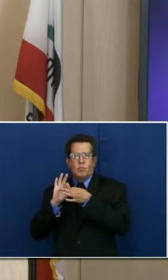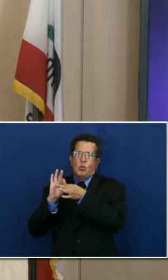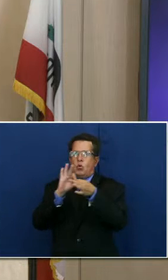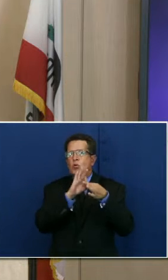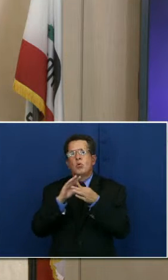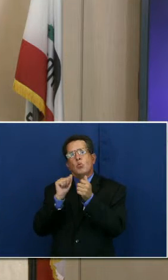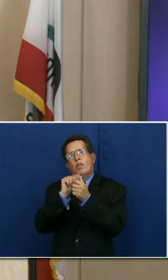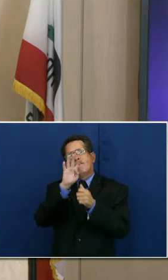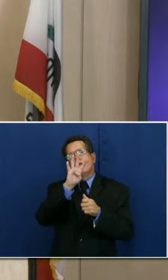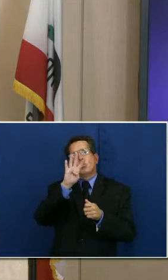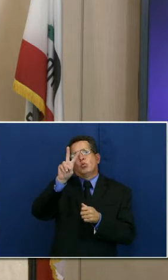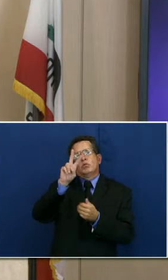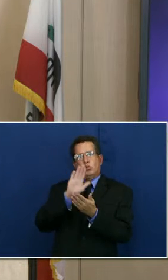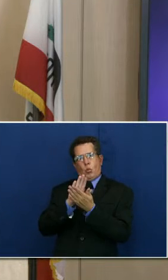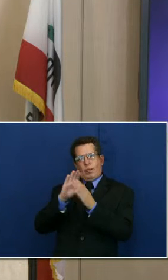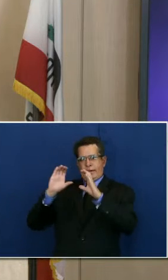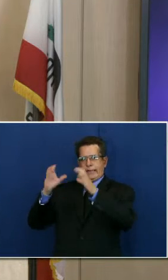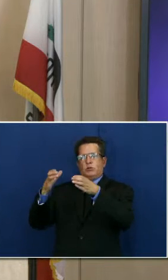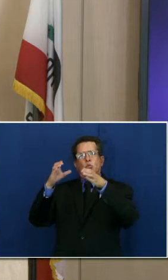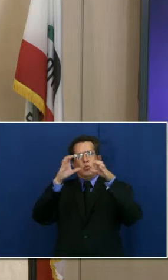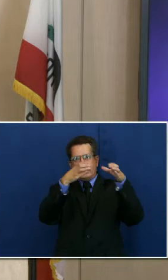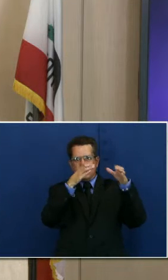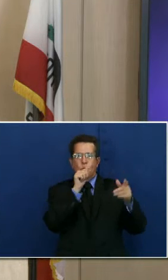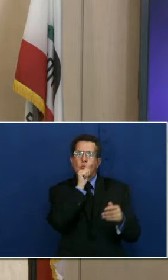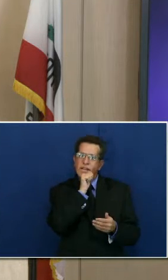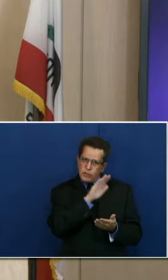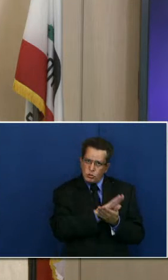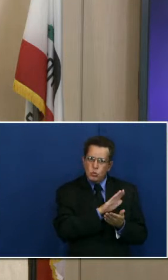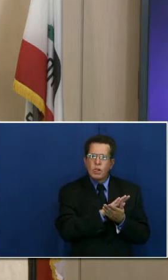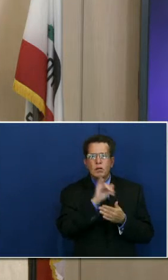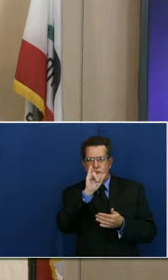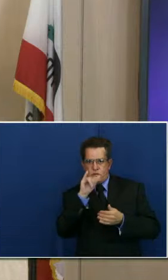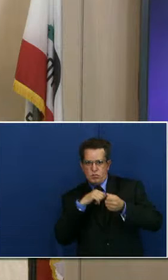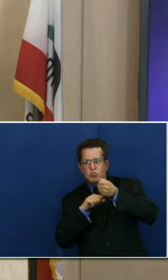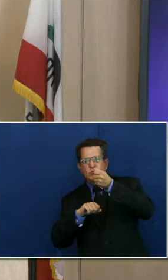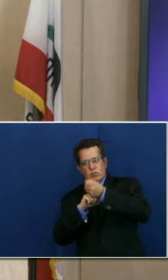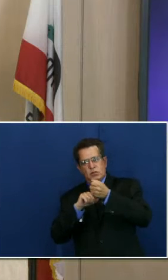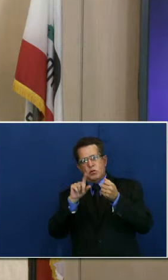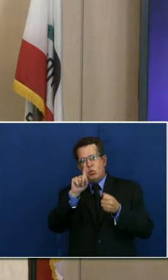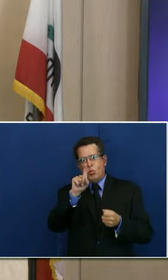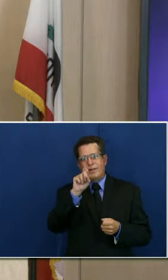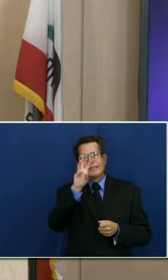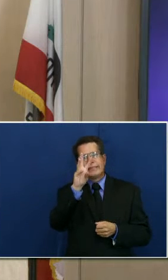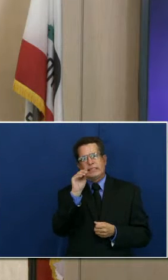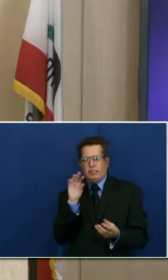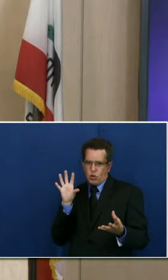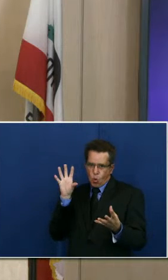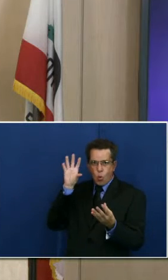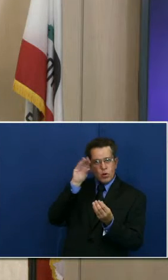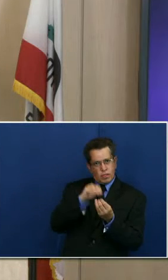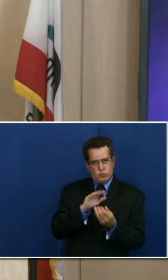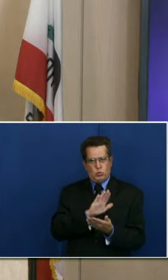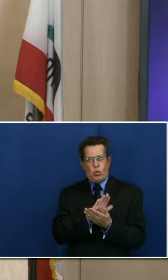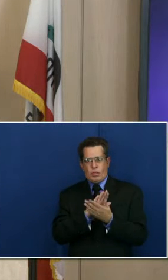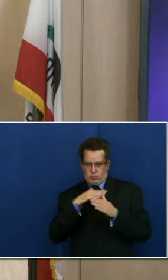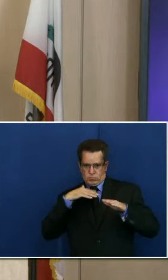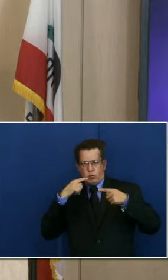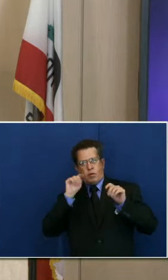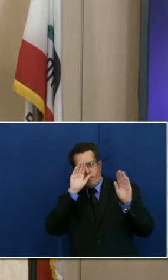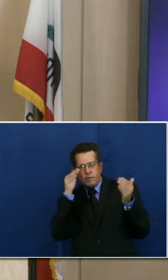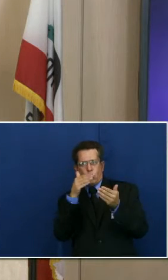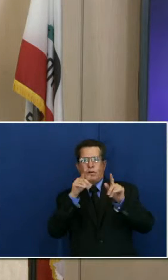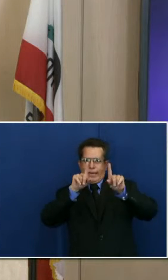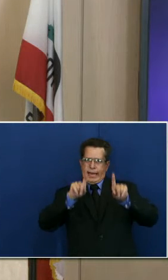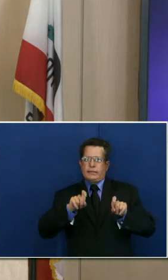42 districts, 160 plus charter schools and our private schools to ensure that we have a seamless process of getting our folks in, getting